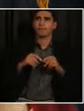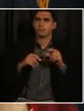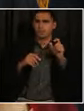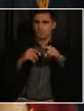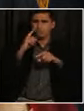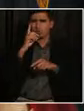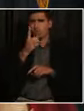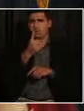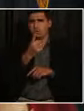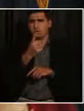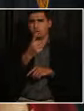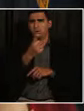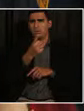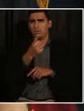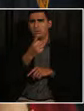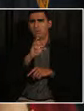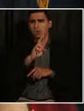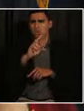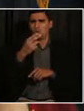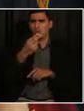Dr. Hurley.